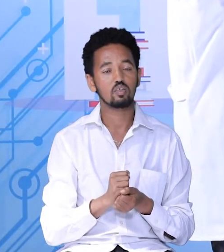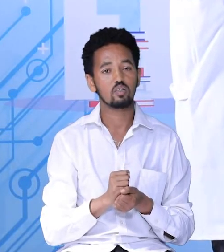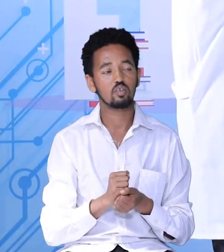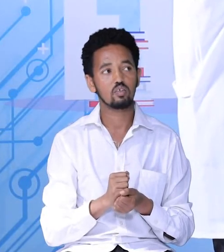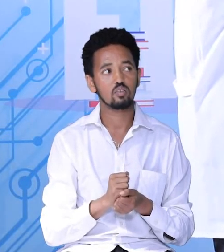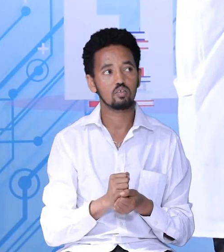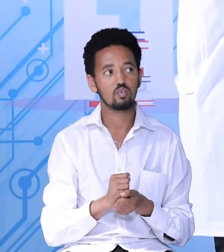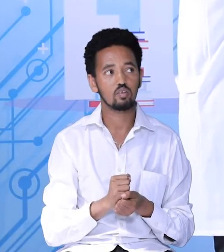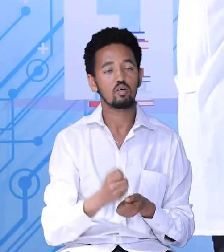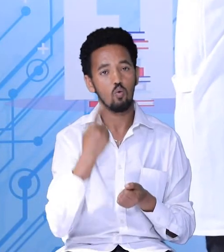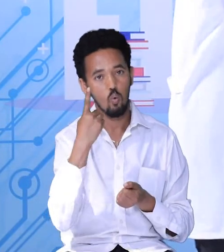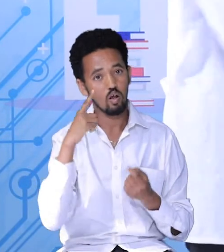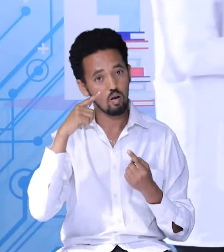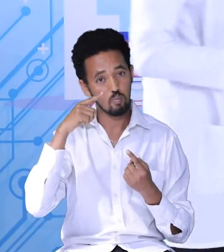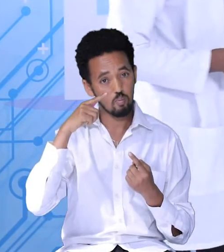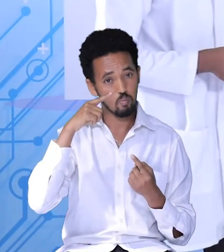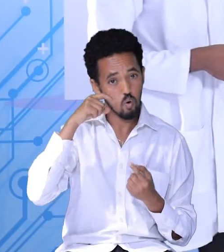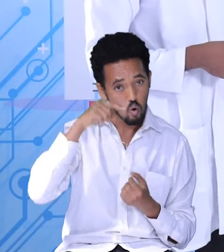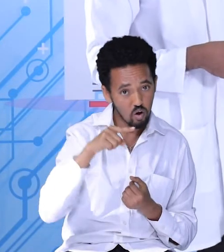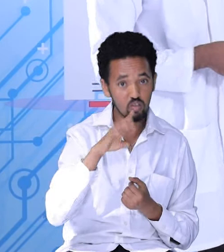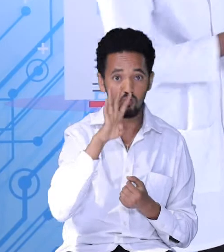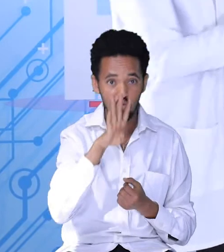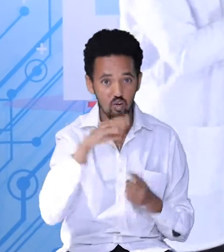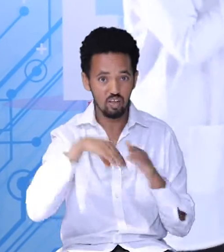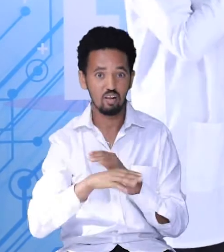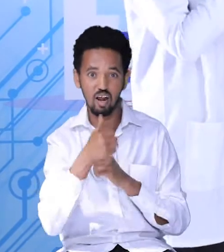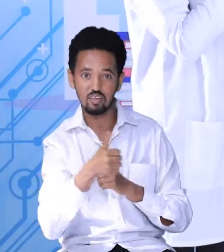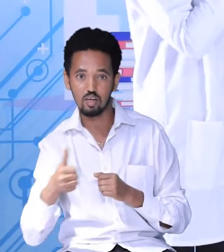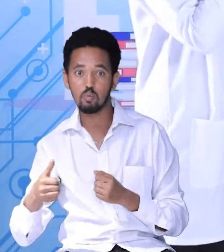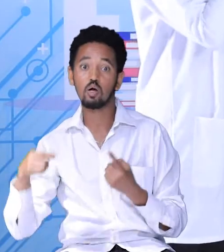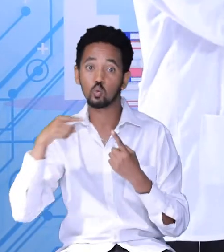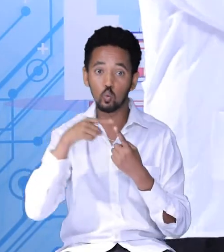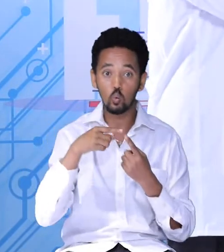the 1.4 in Addis Ababa to the